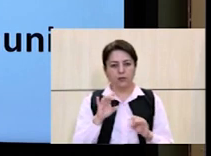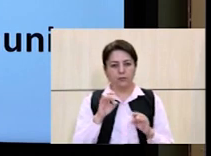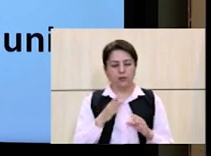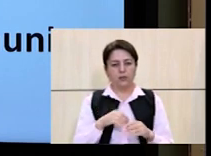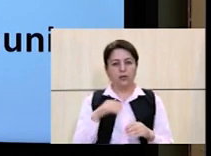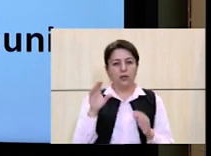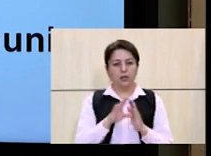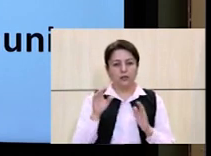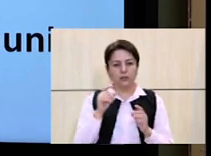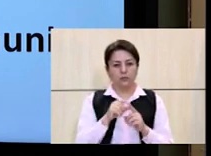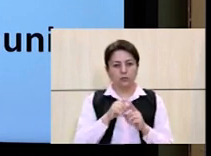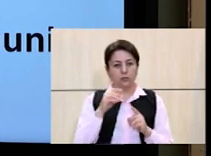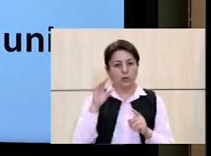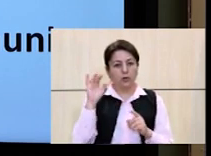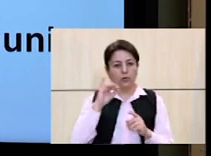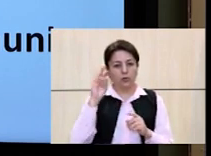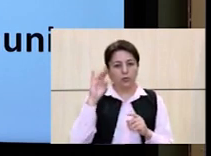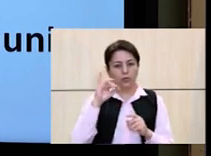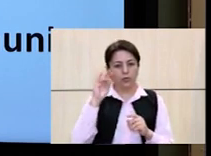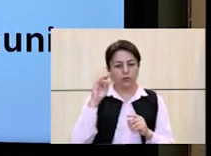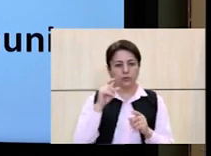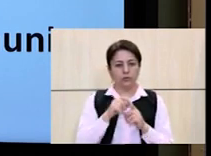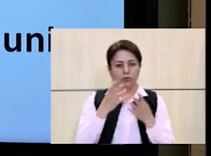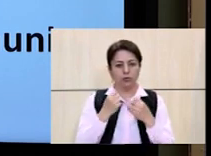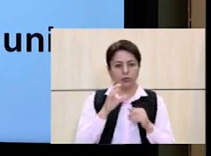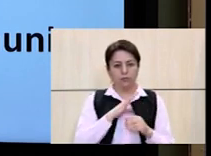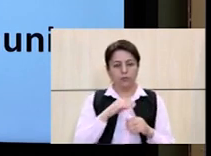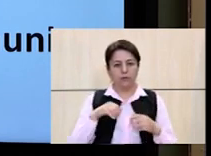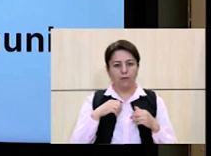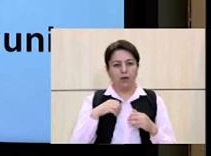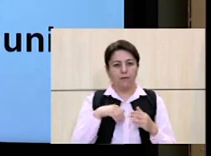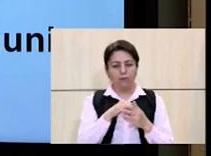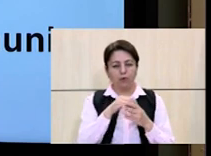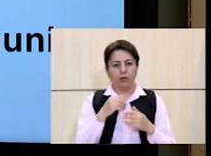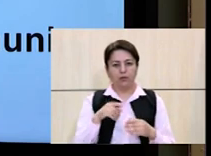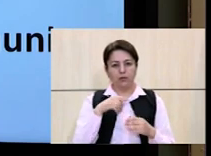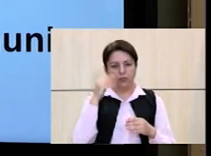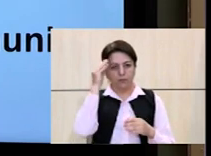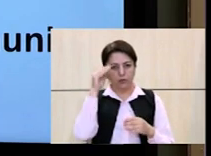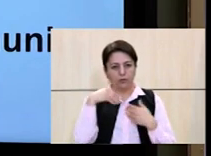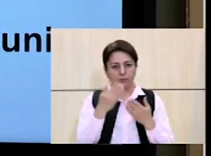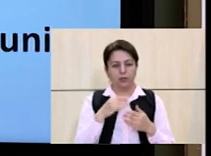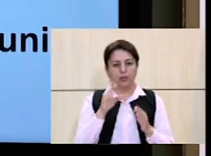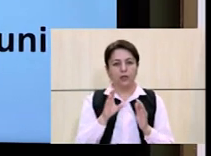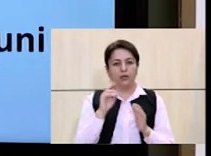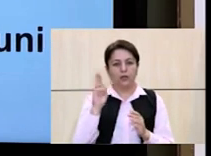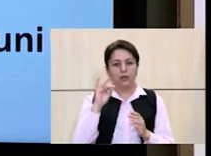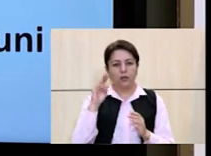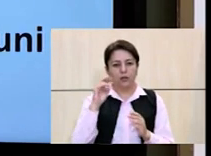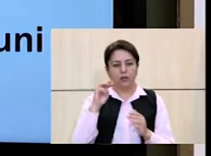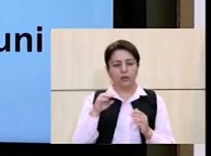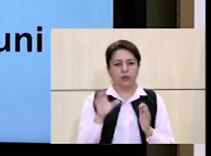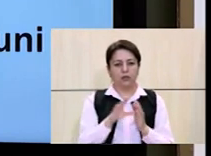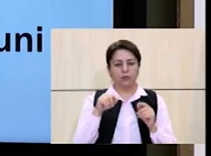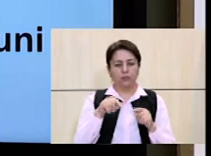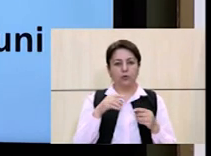so'zi yunoncha so'zdan olingan bo'lib, faollik degan ma'noni bildiradi. Kinetik energiya bu, jismlarning harakati bilan